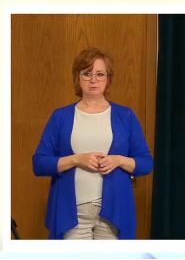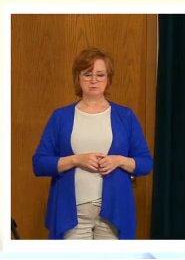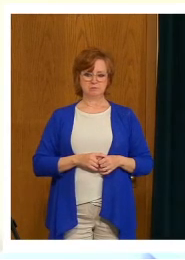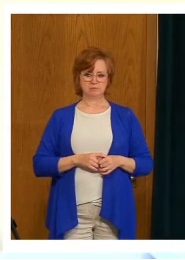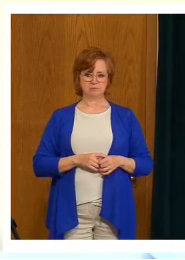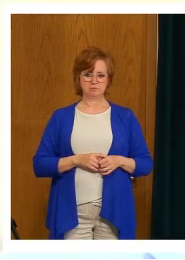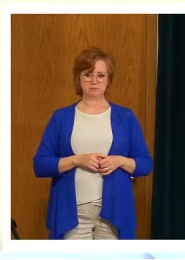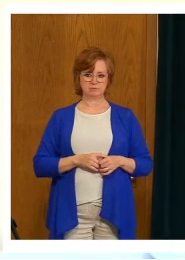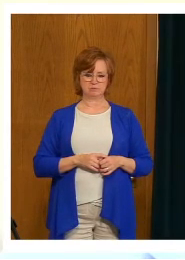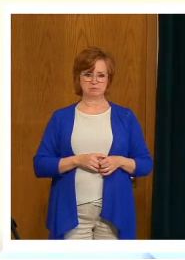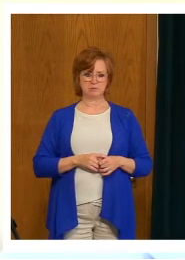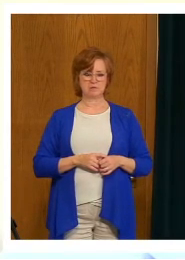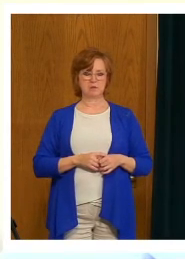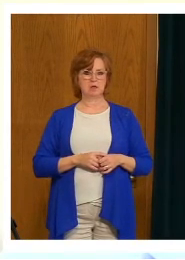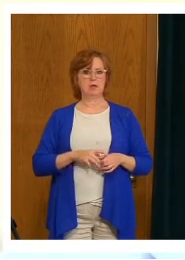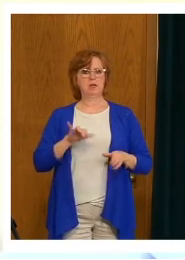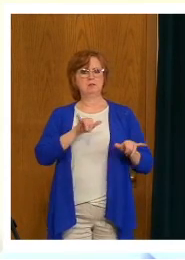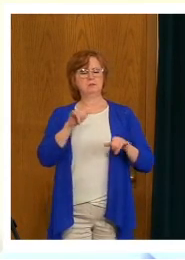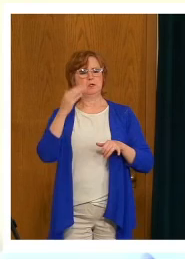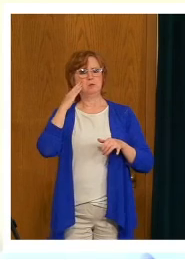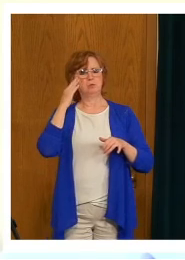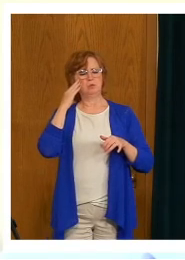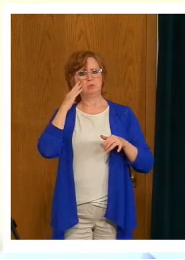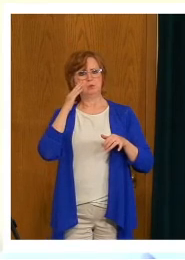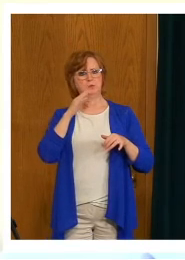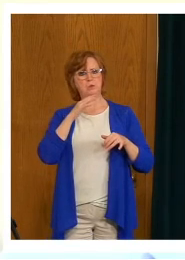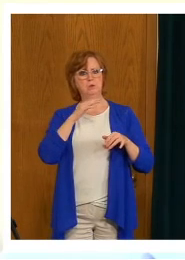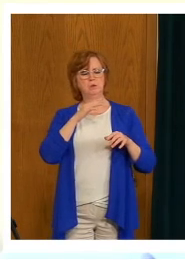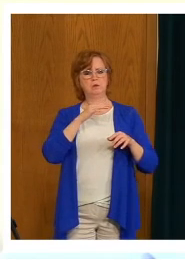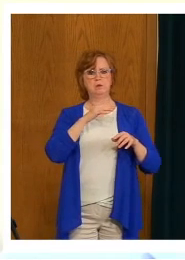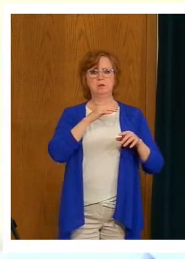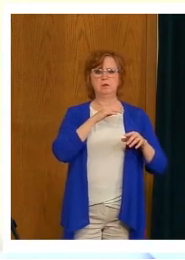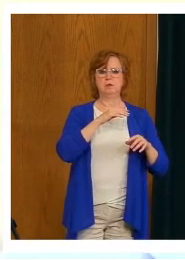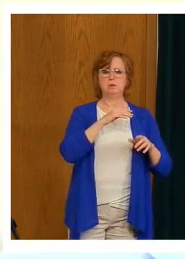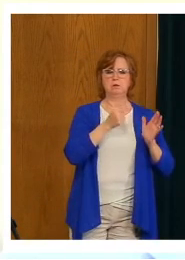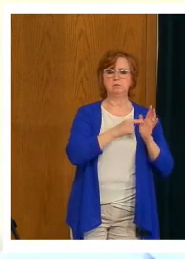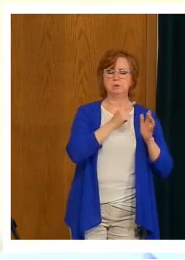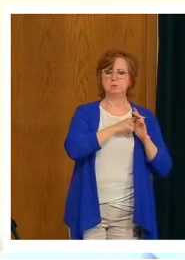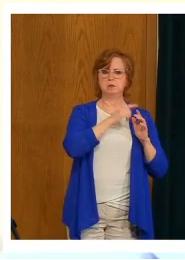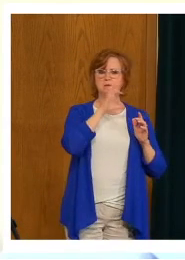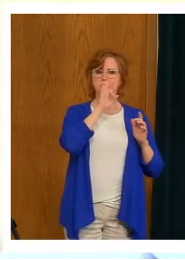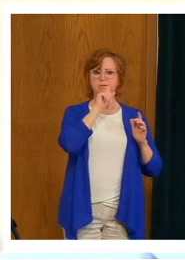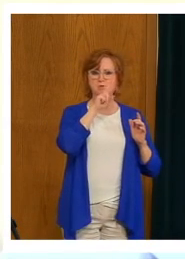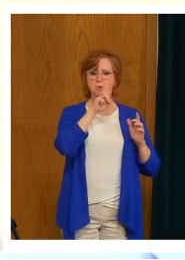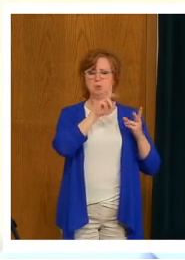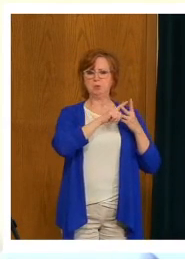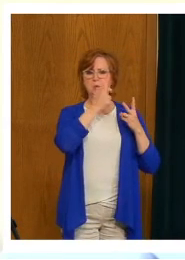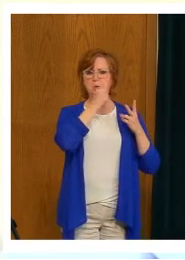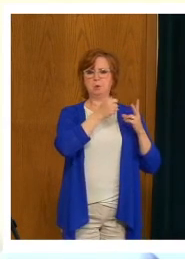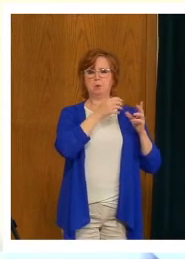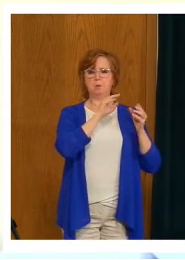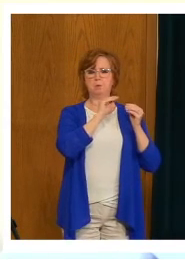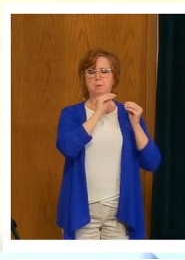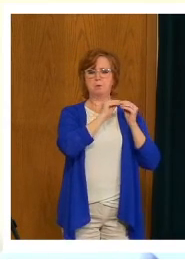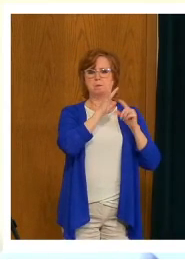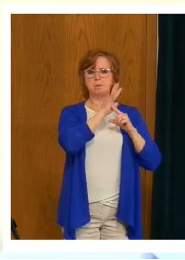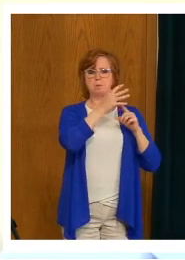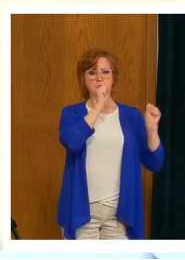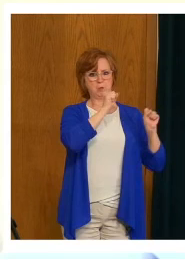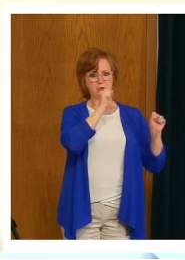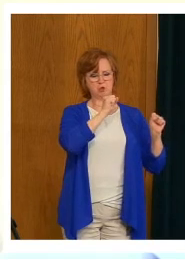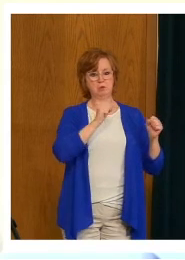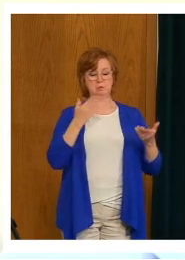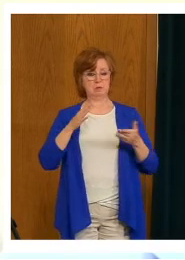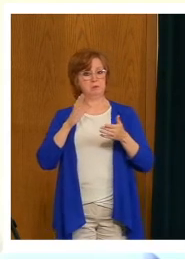illness that may have a seasonality to it. But I think we need to be cautious and humble. And I like to just say two things to